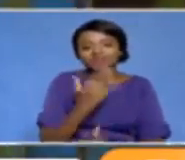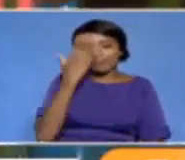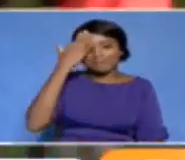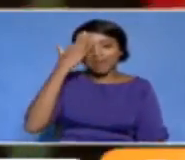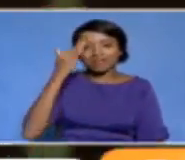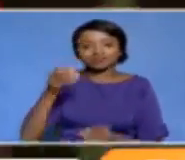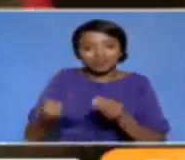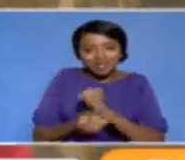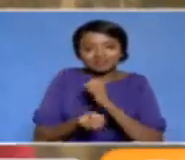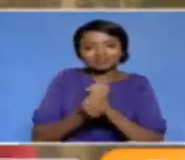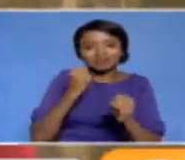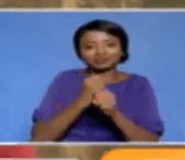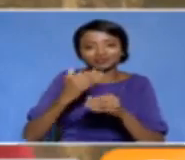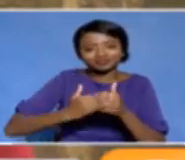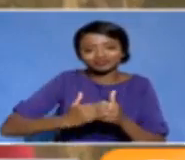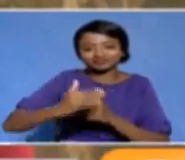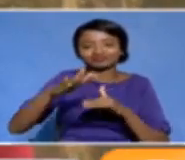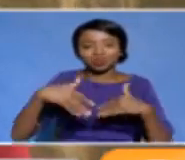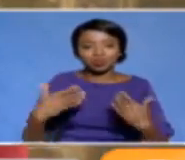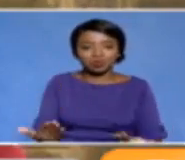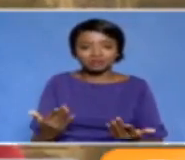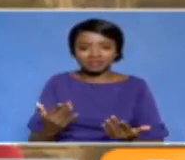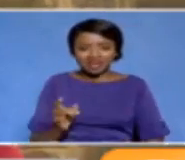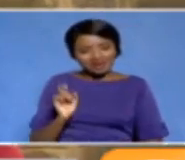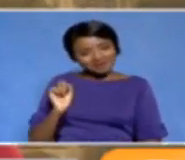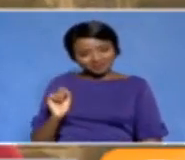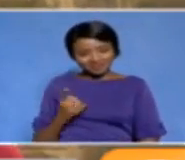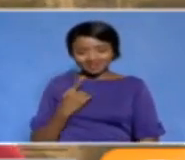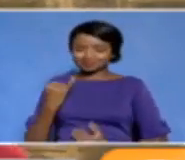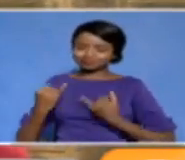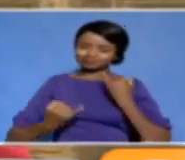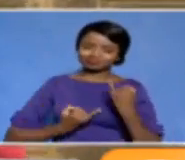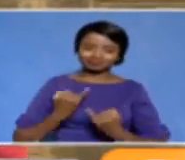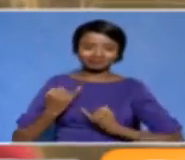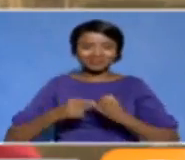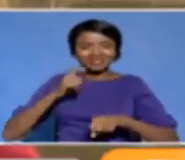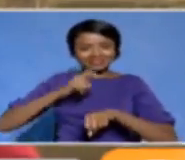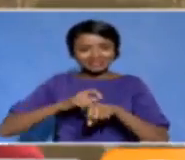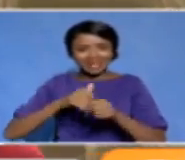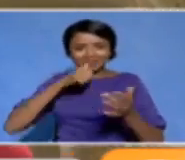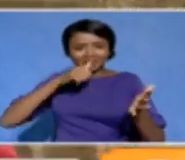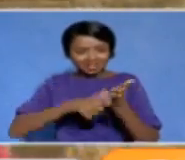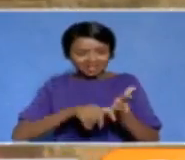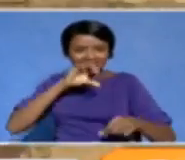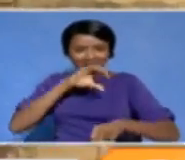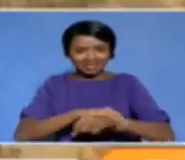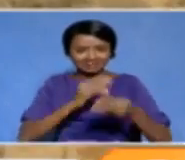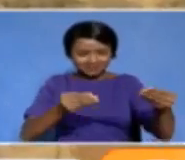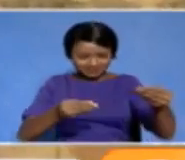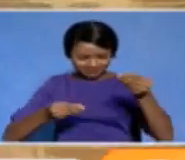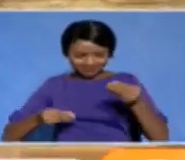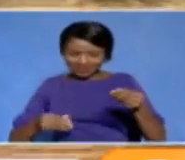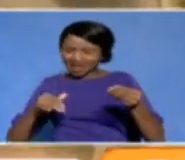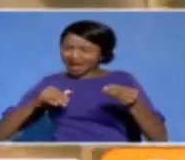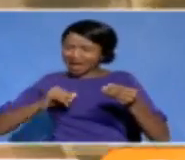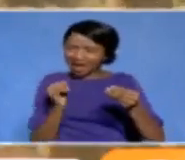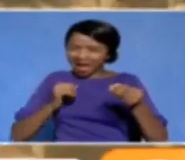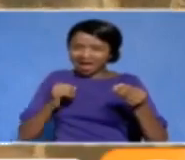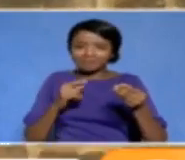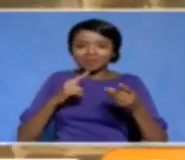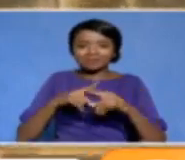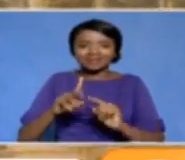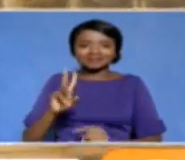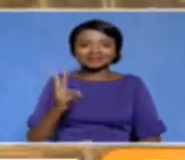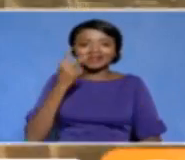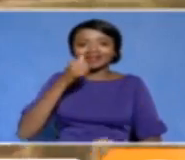next. At first, it was joy and celebrations as they received the admission letter from Starehe Boys Center. But the second letter